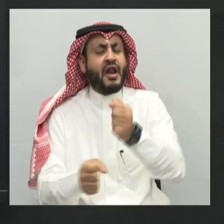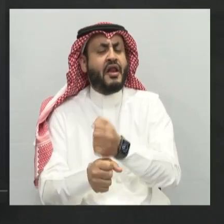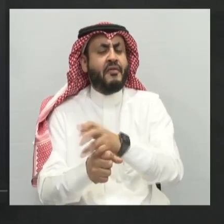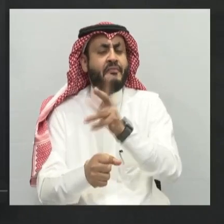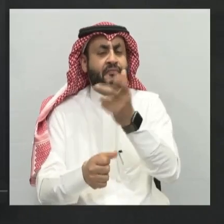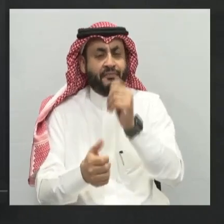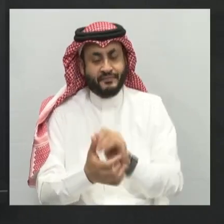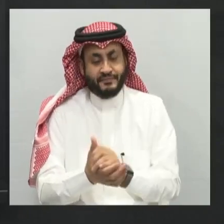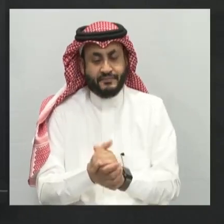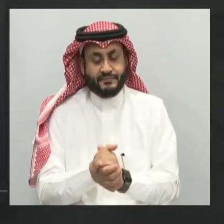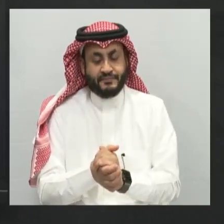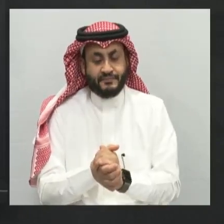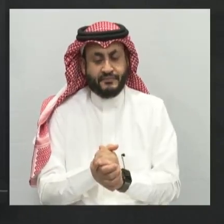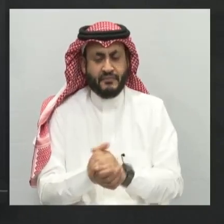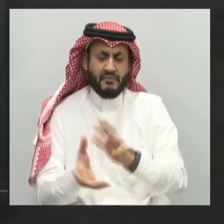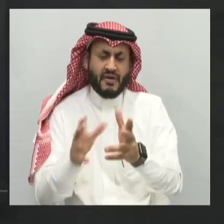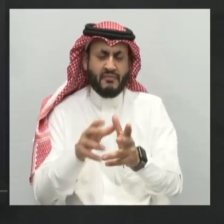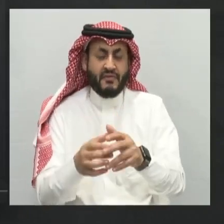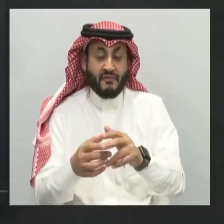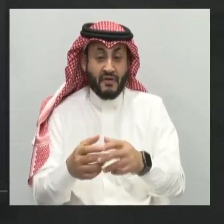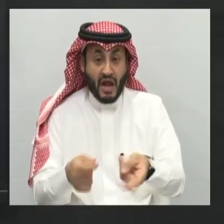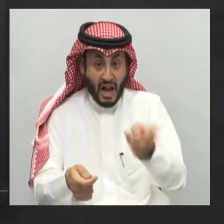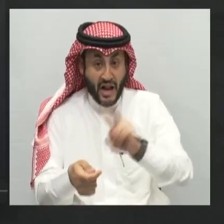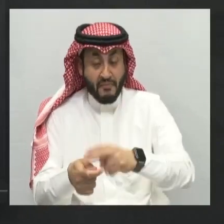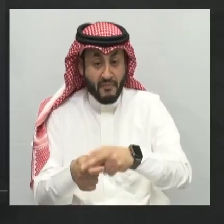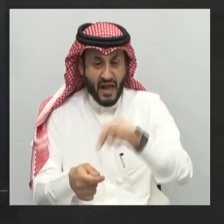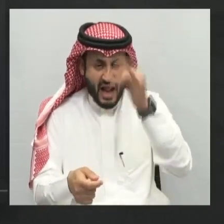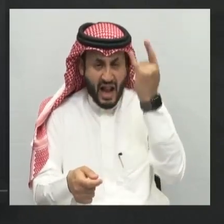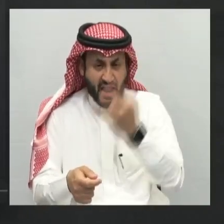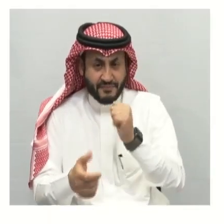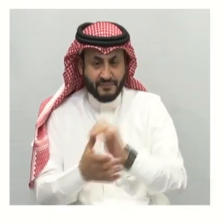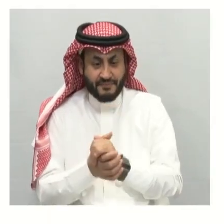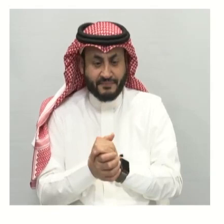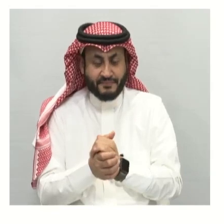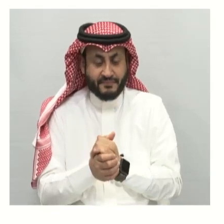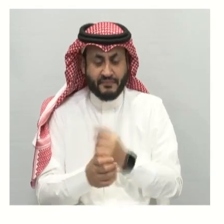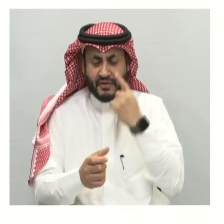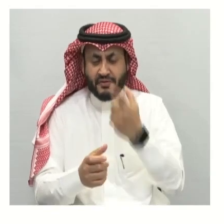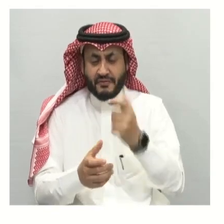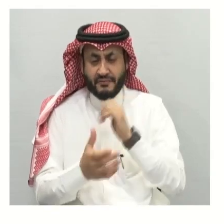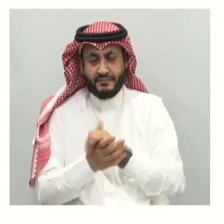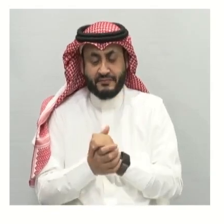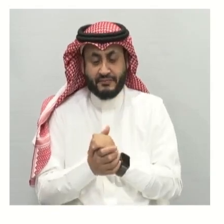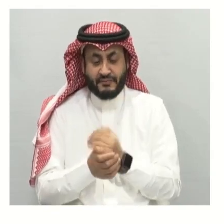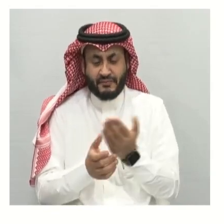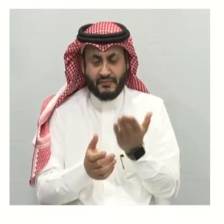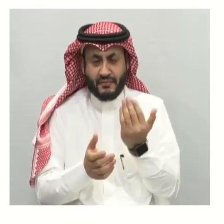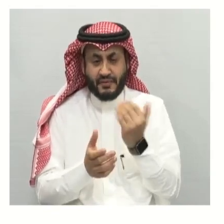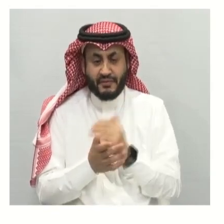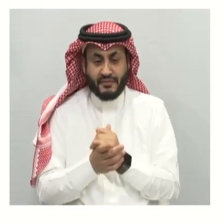do? Maybe there are some things that you have to do every day. Let's look at some of those things. Oh, before